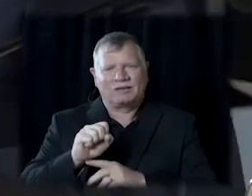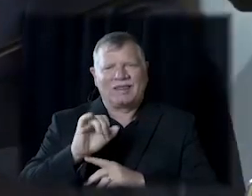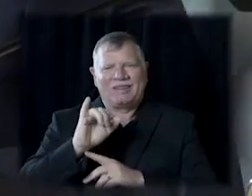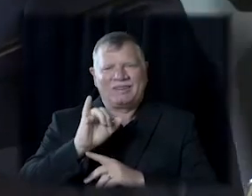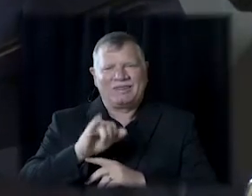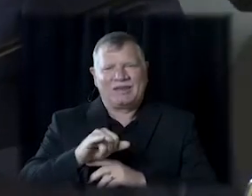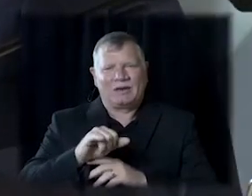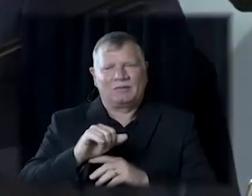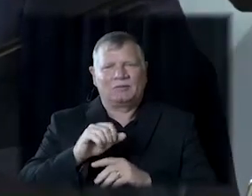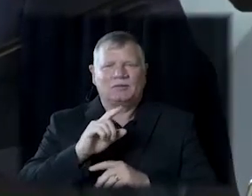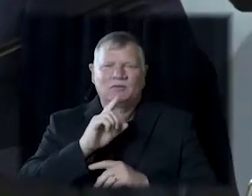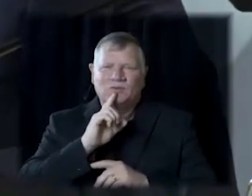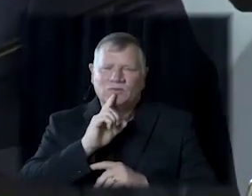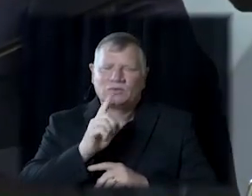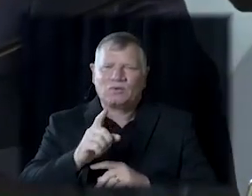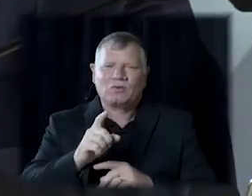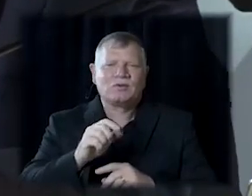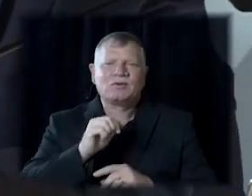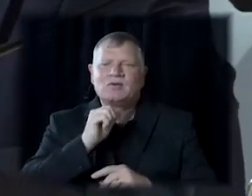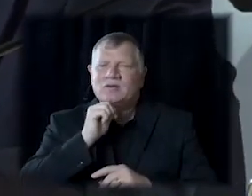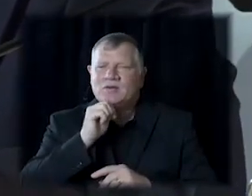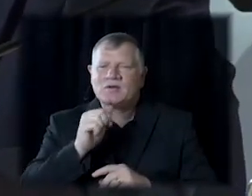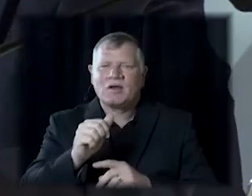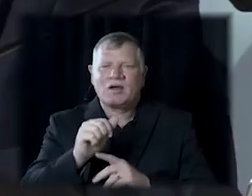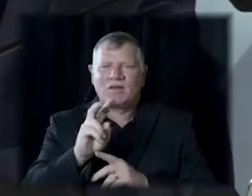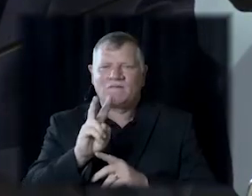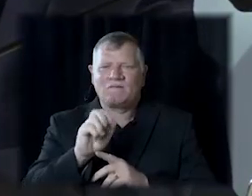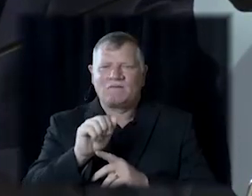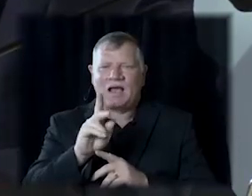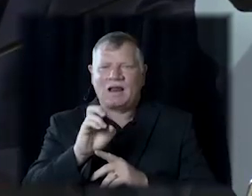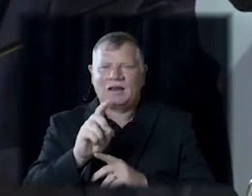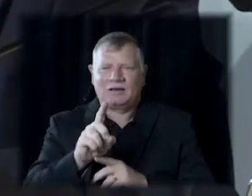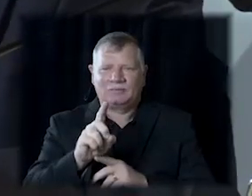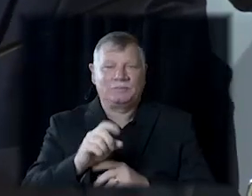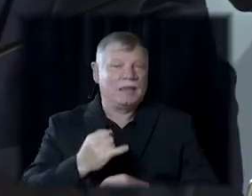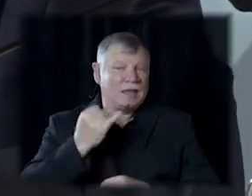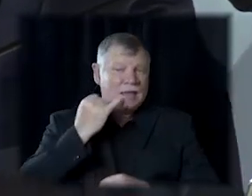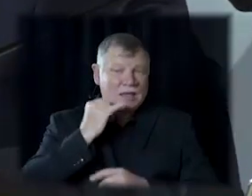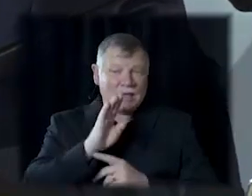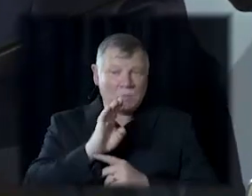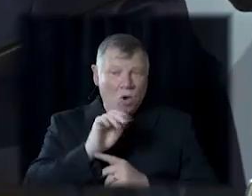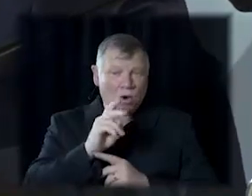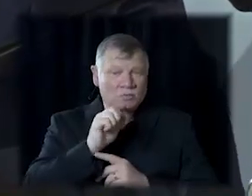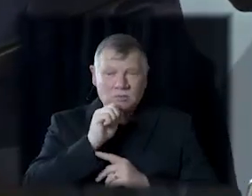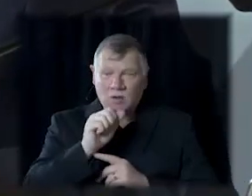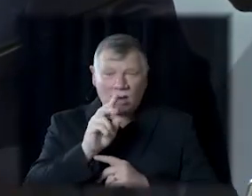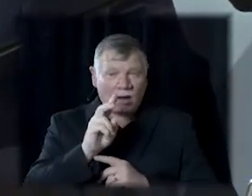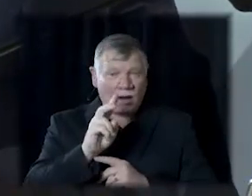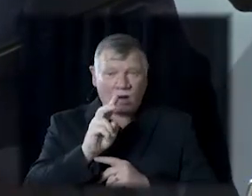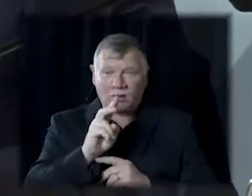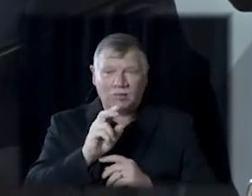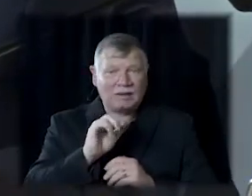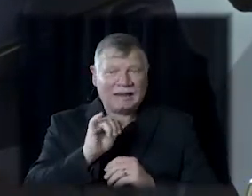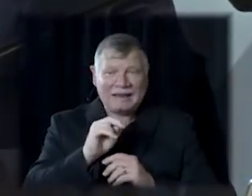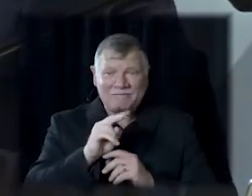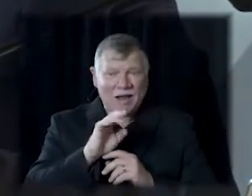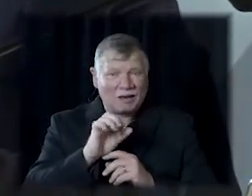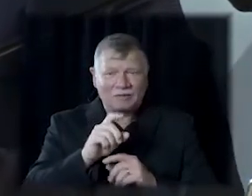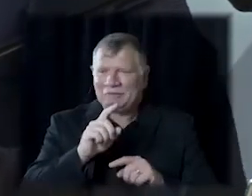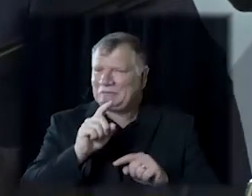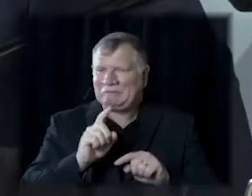invalid. If a court does not find that the bonds are invalid, then there can be no